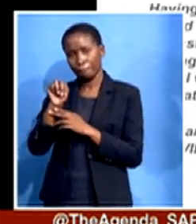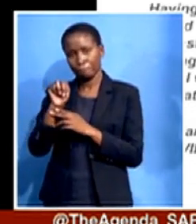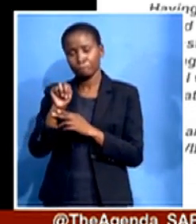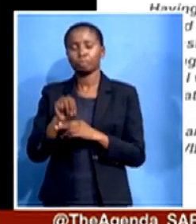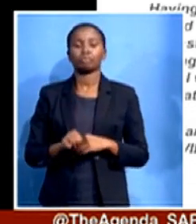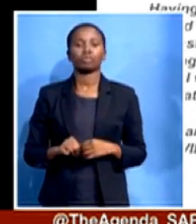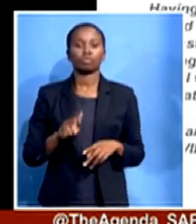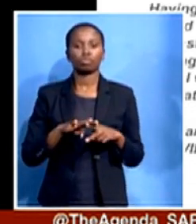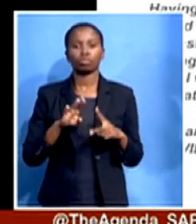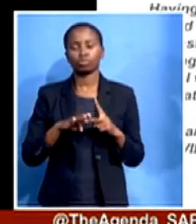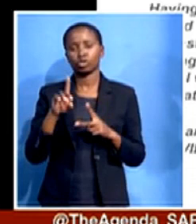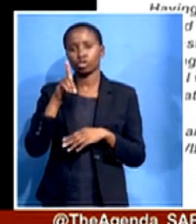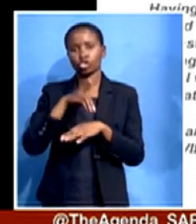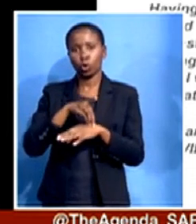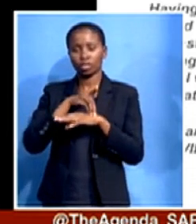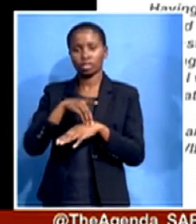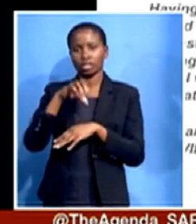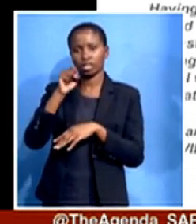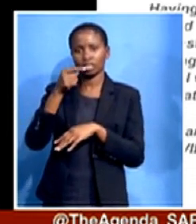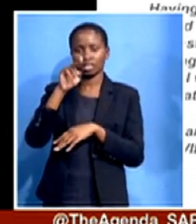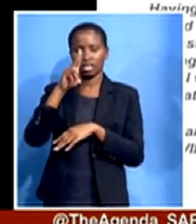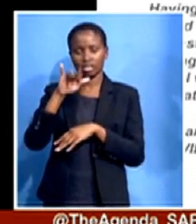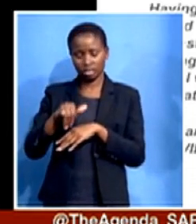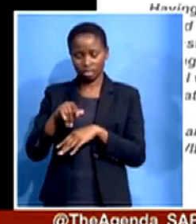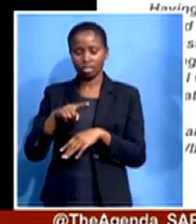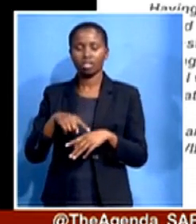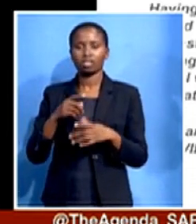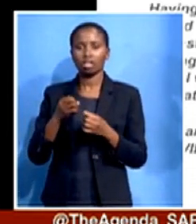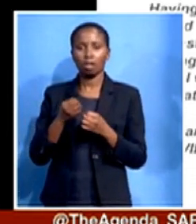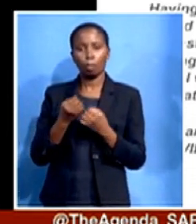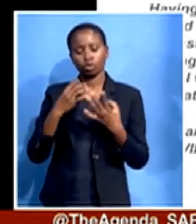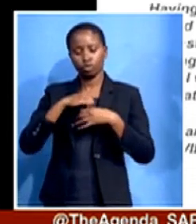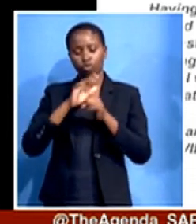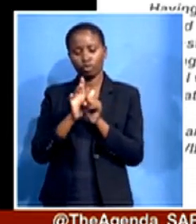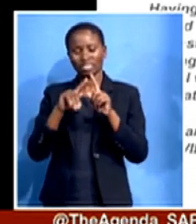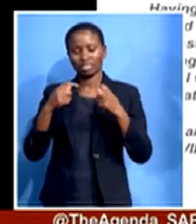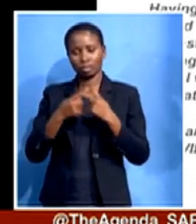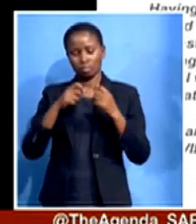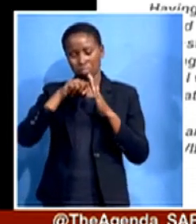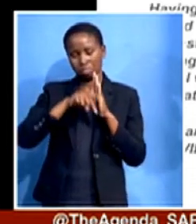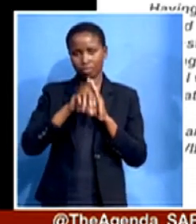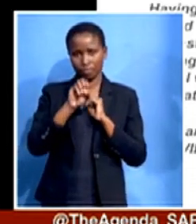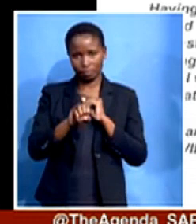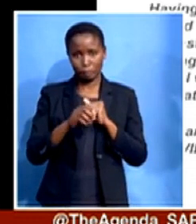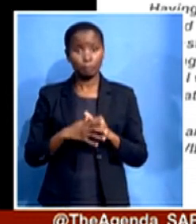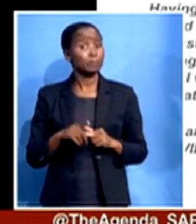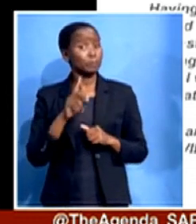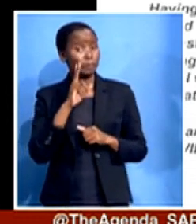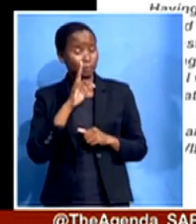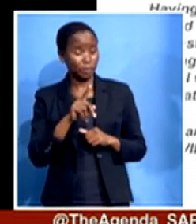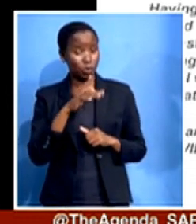COVID team. So at this point in time, of course, there is an attempt to see whether